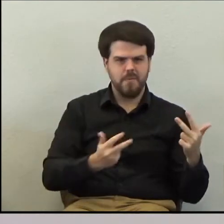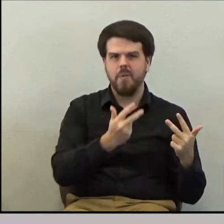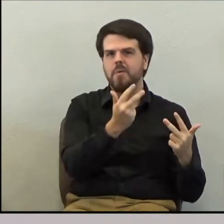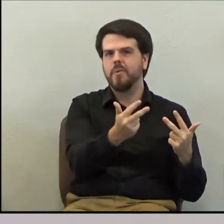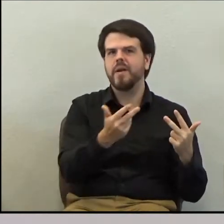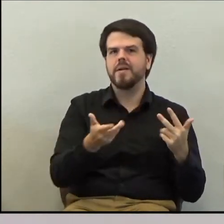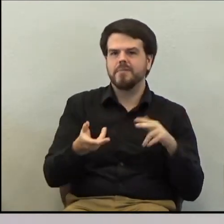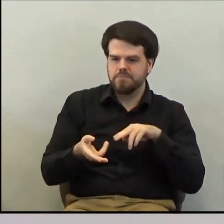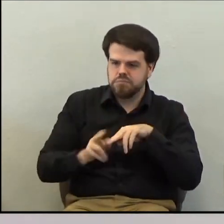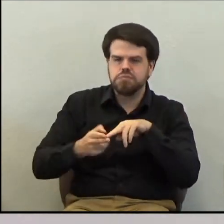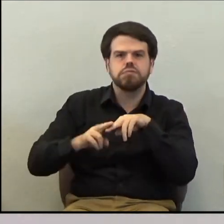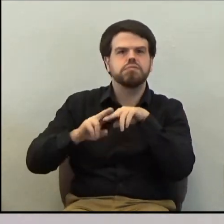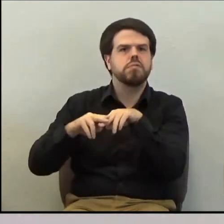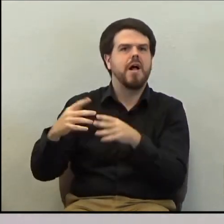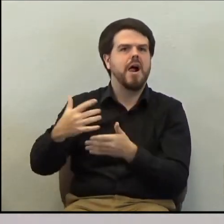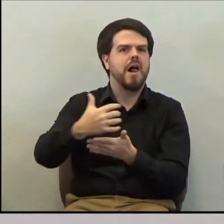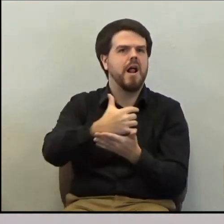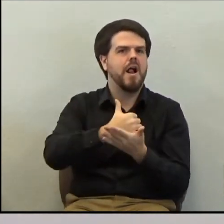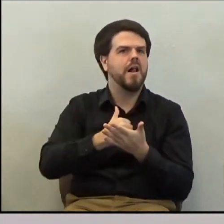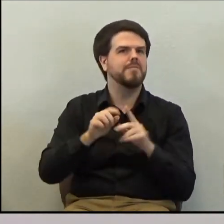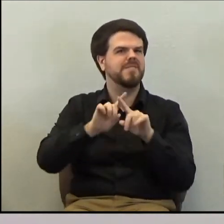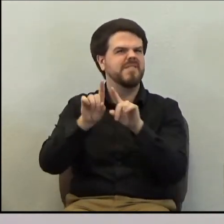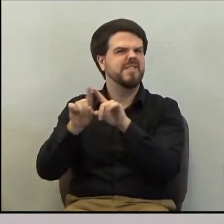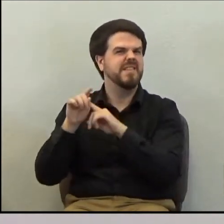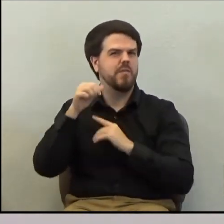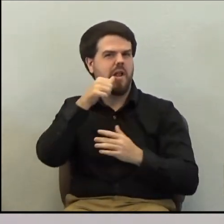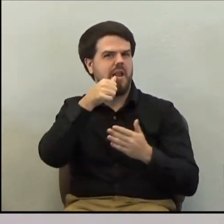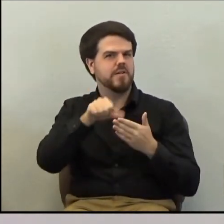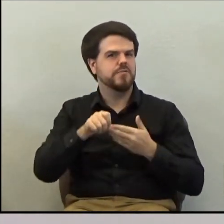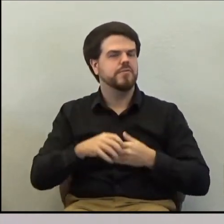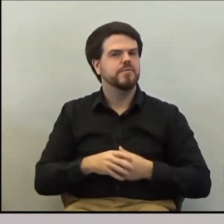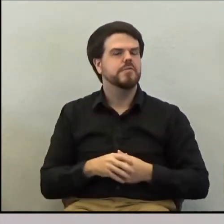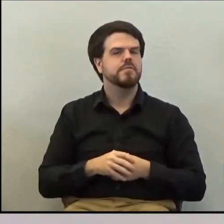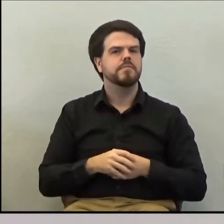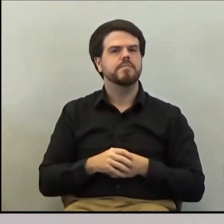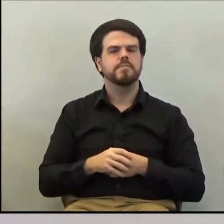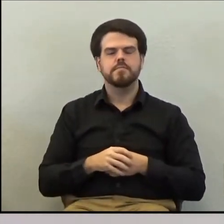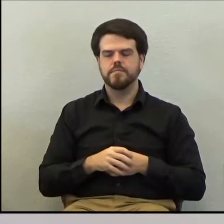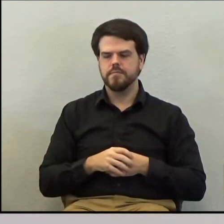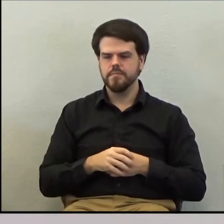churches are collecting these letters. And